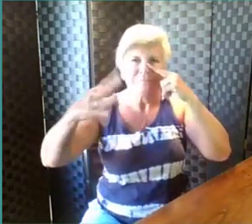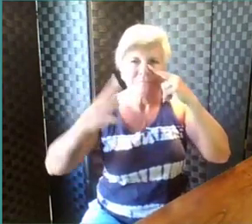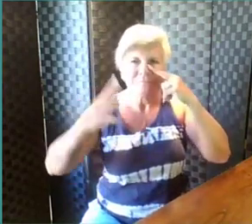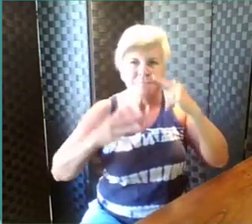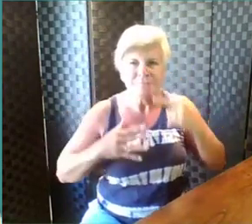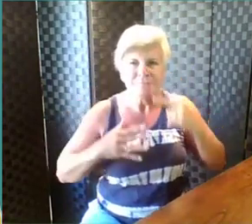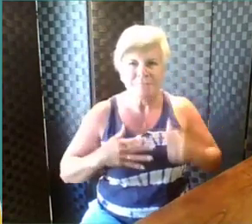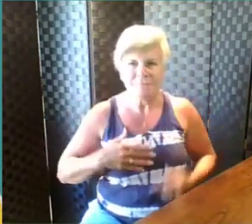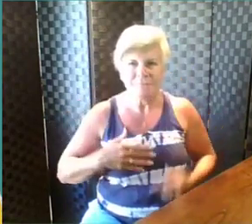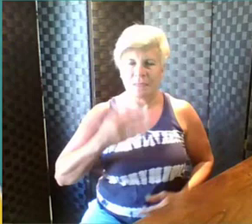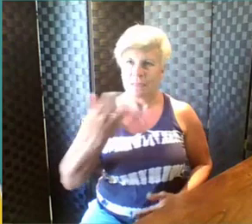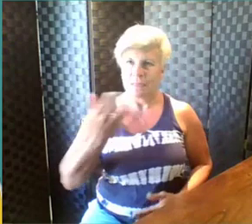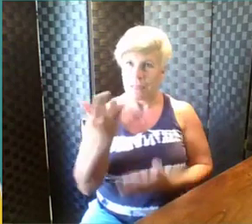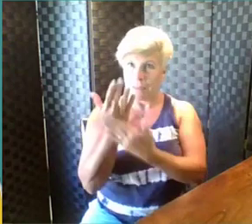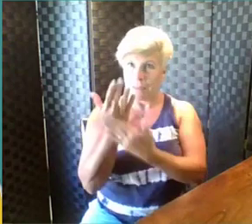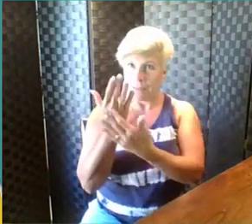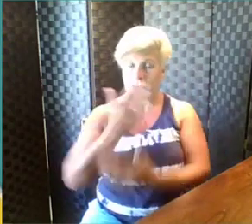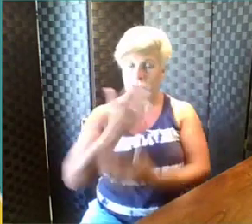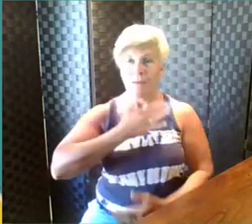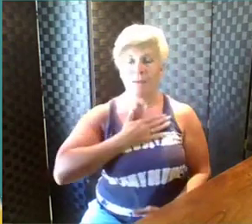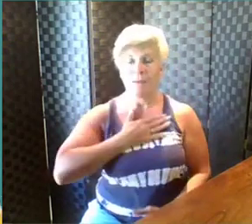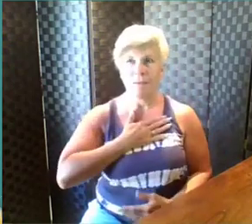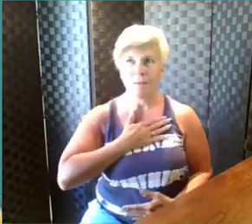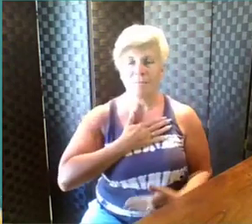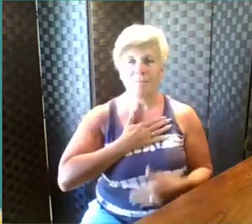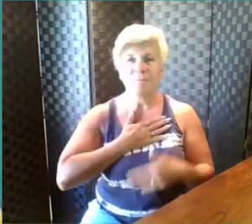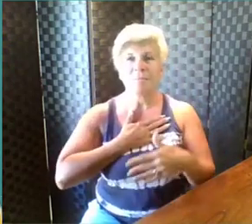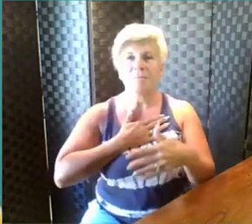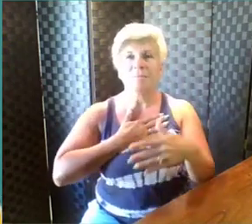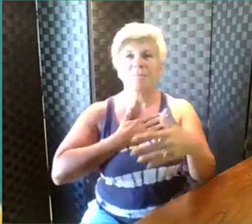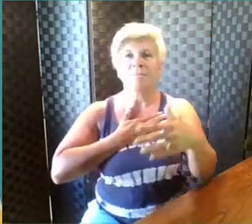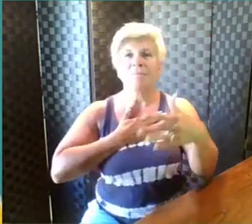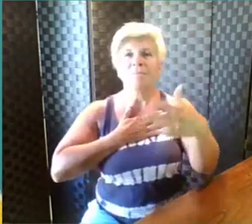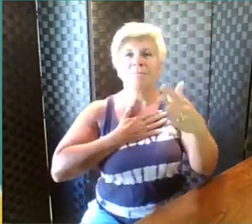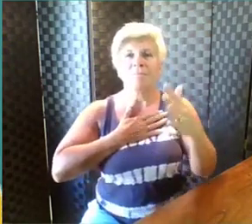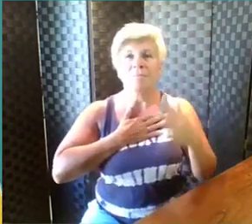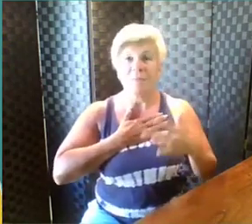Rest one hand on your chest. Can you feel your breath?